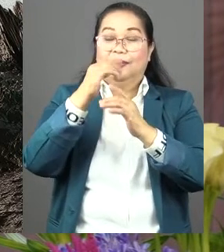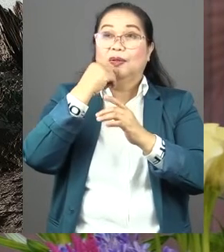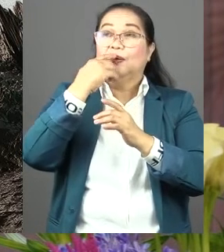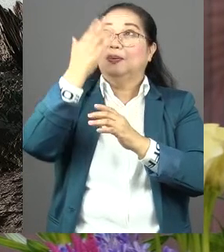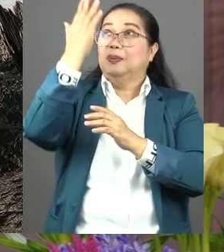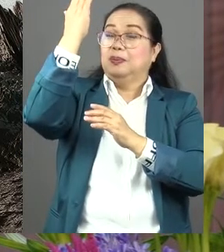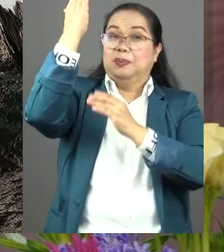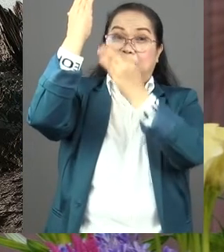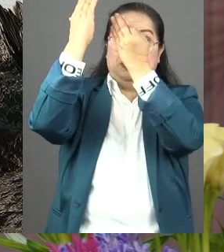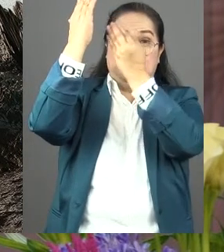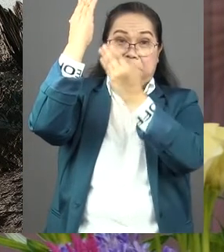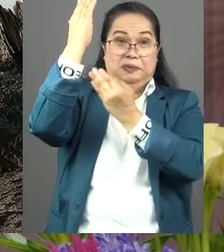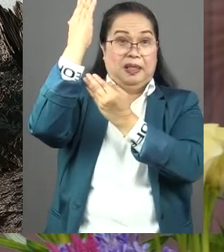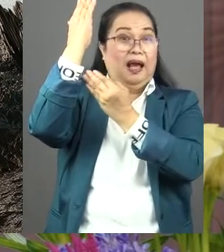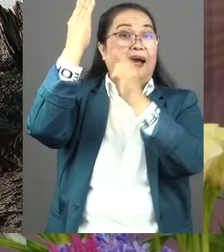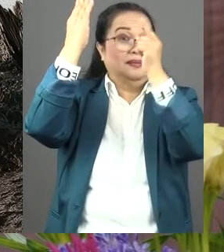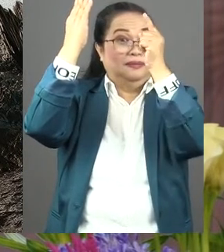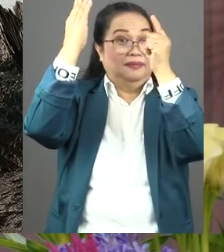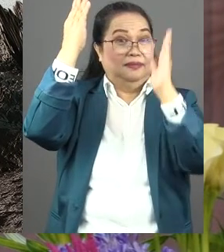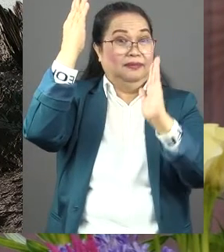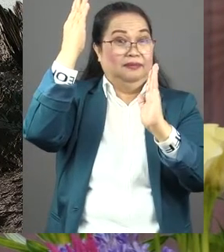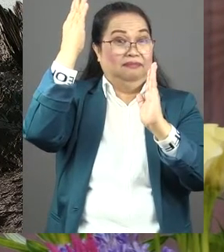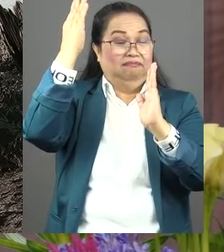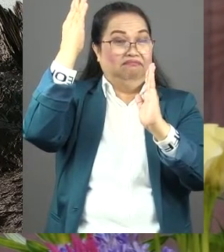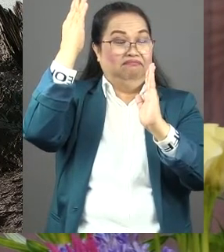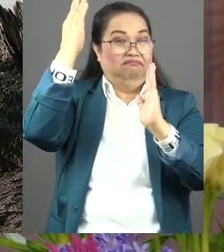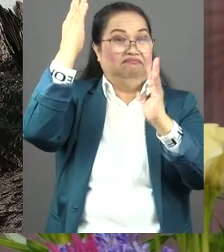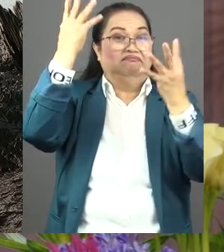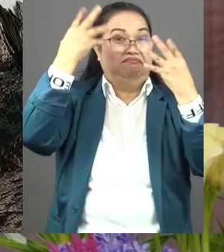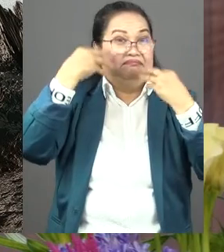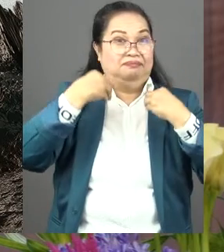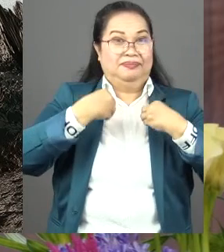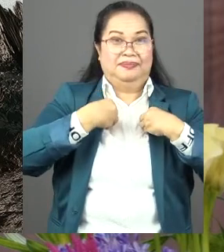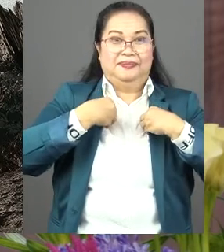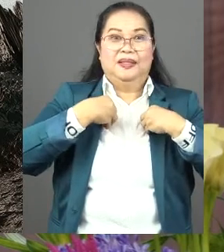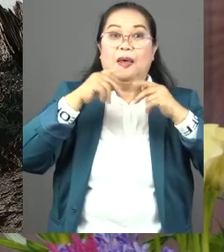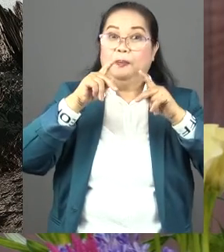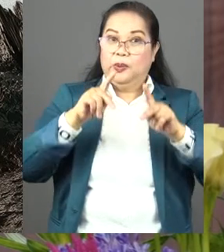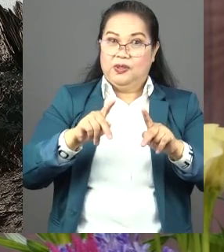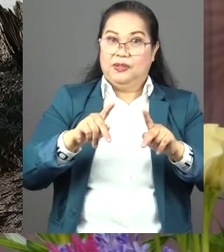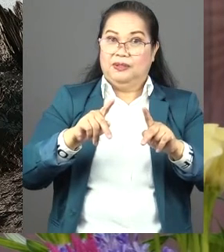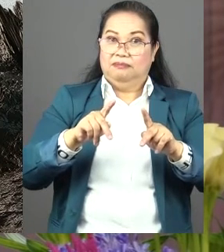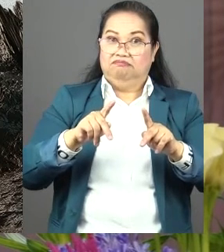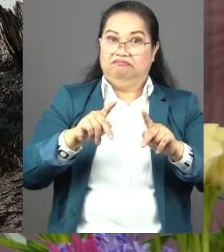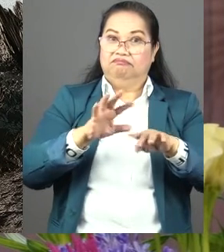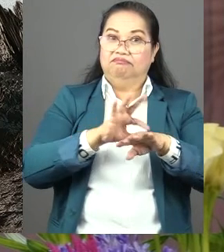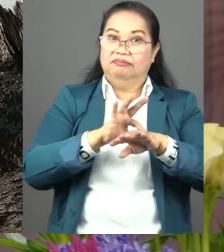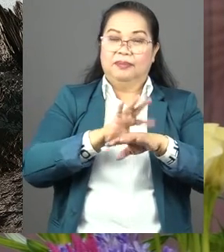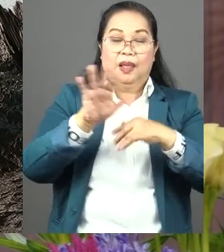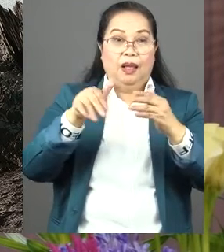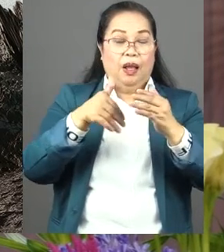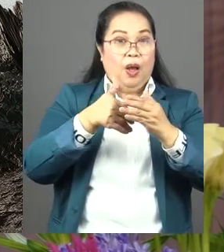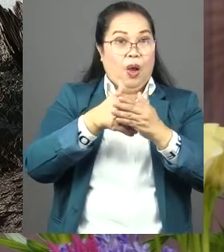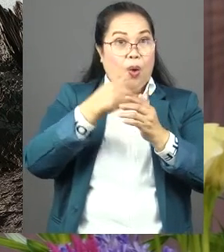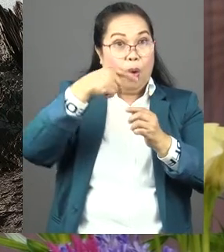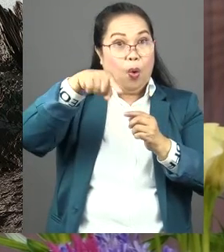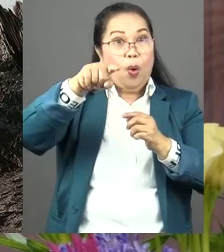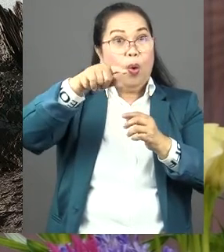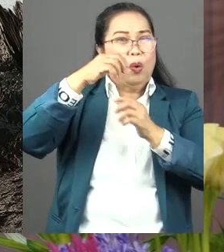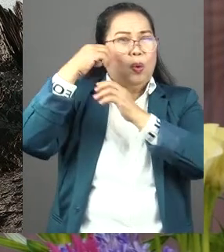being in very nature God, took on himself human flesh and went all the way to